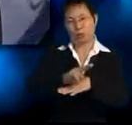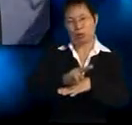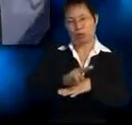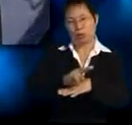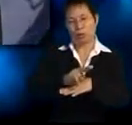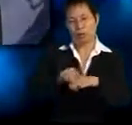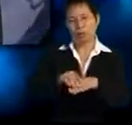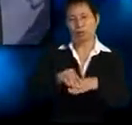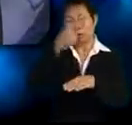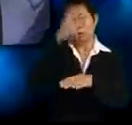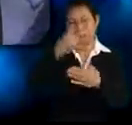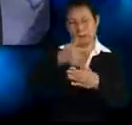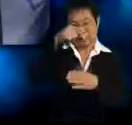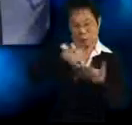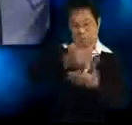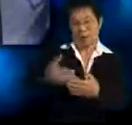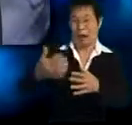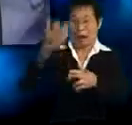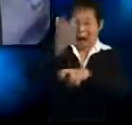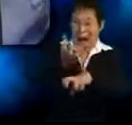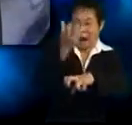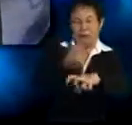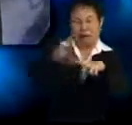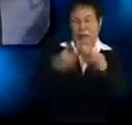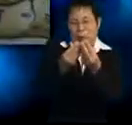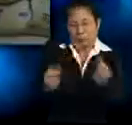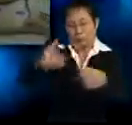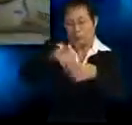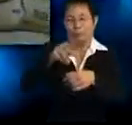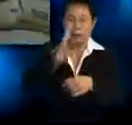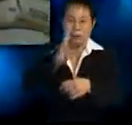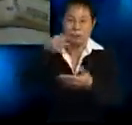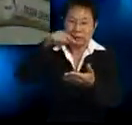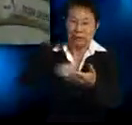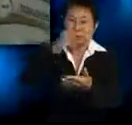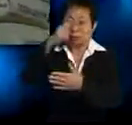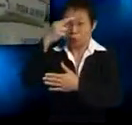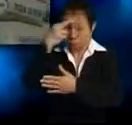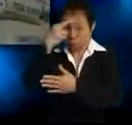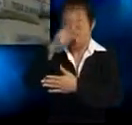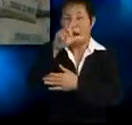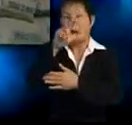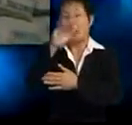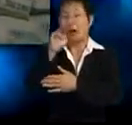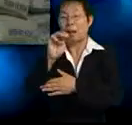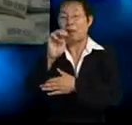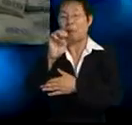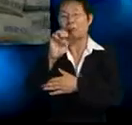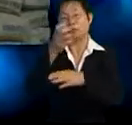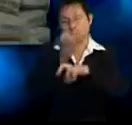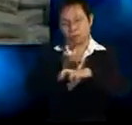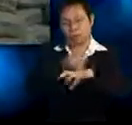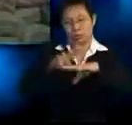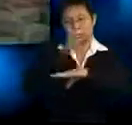because this compound is hard and does not dissolve in water. This is the reason limestone is used to